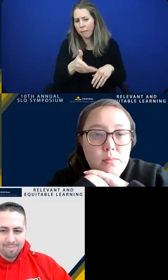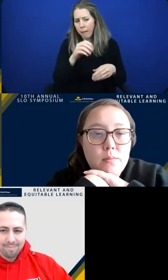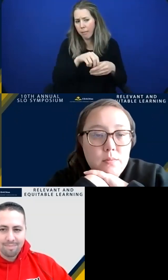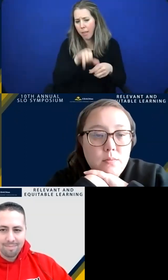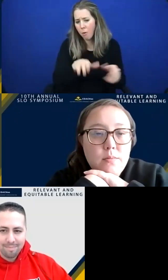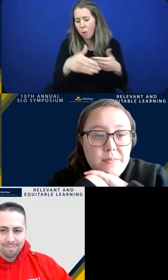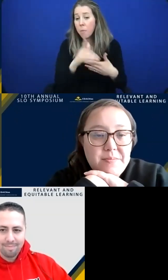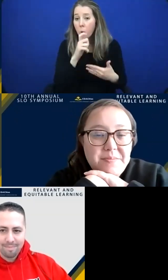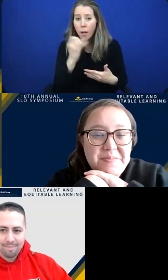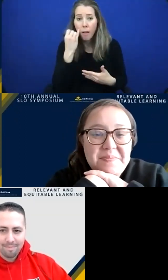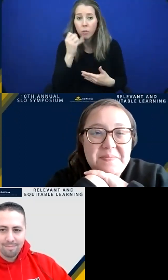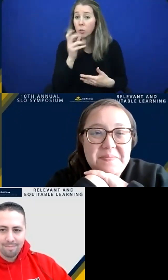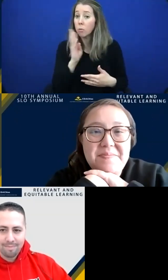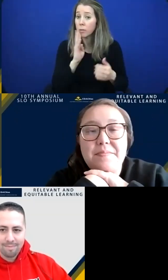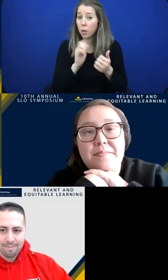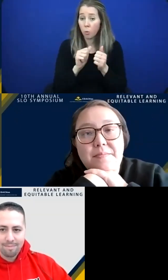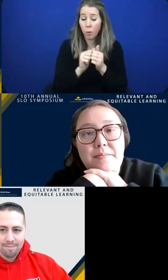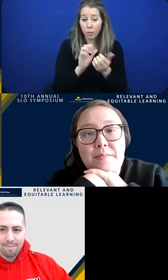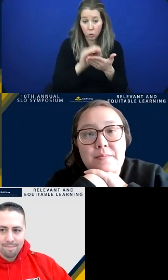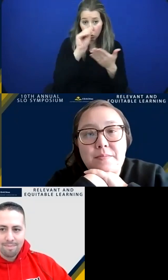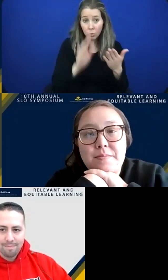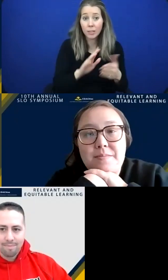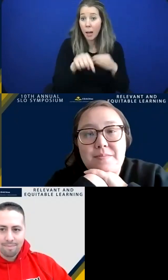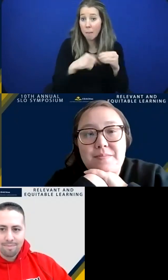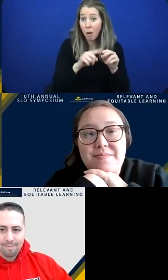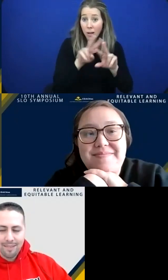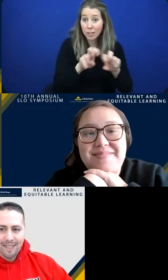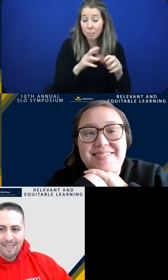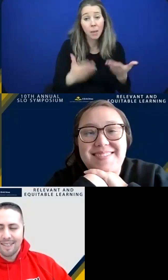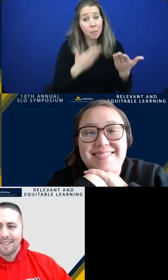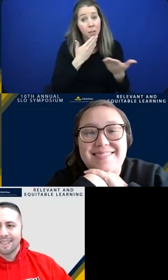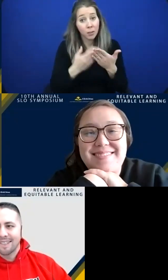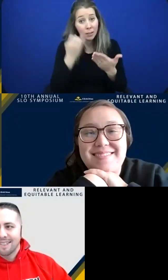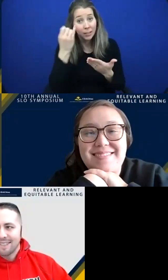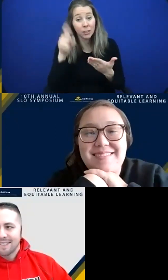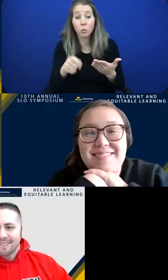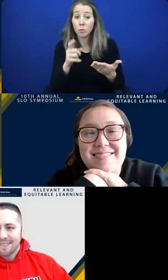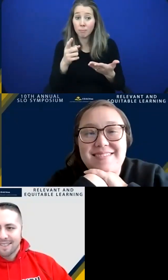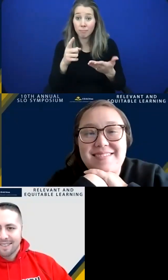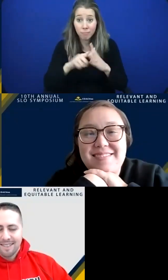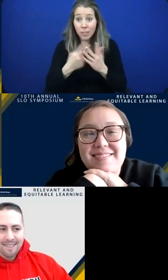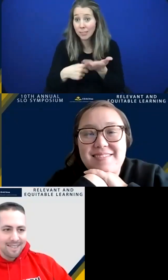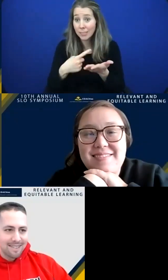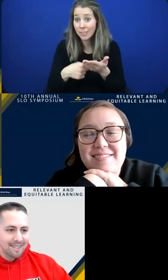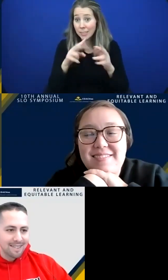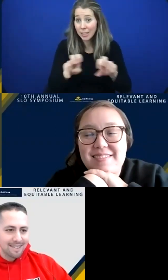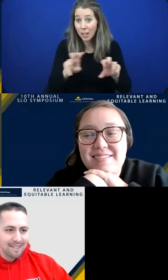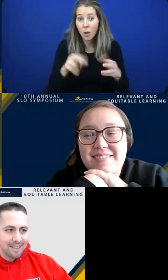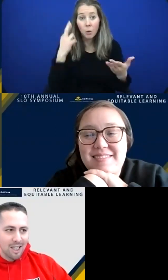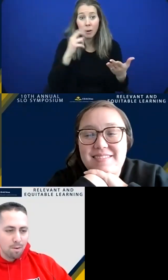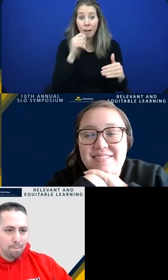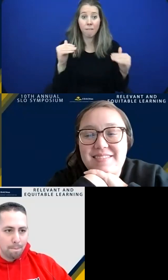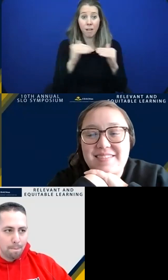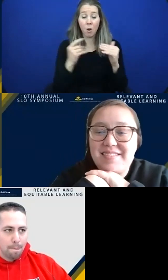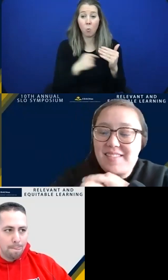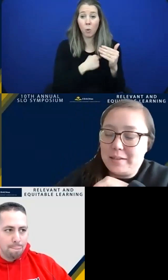that if you don't talk to your students about assessment, maybe you should start because it's not fair that we are, you know,